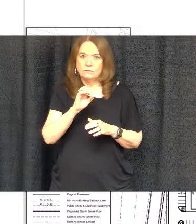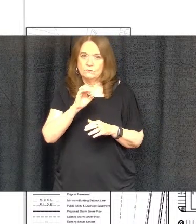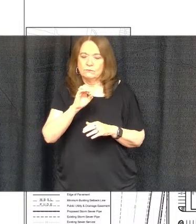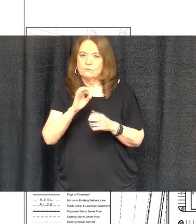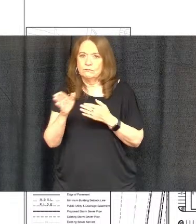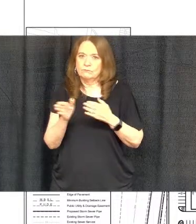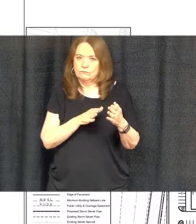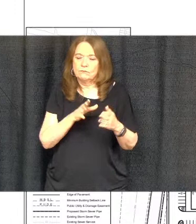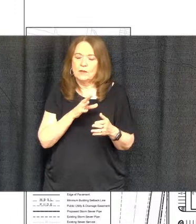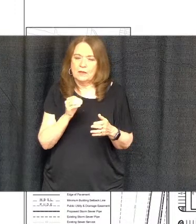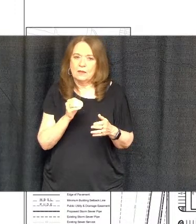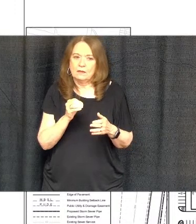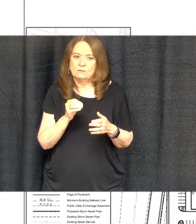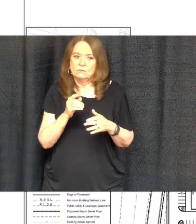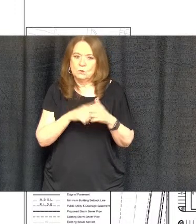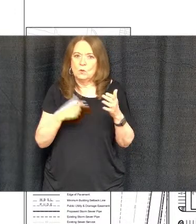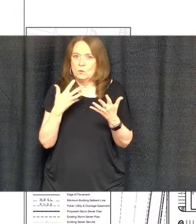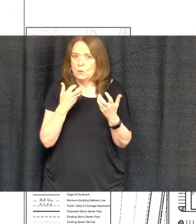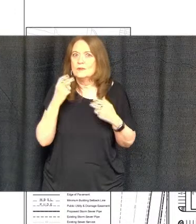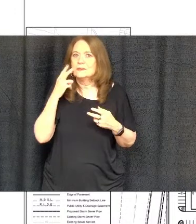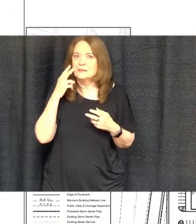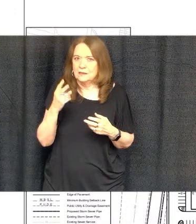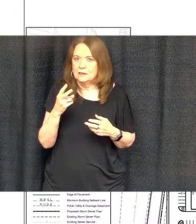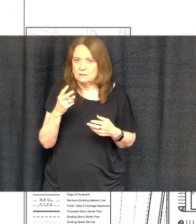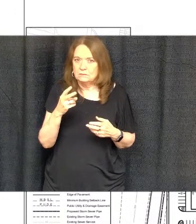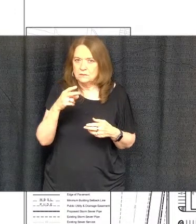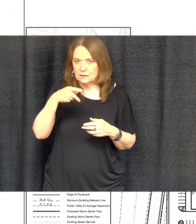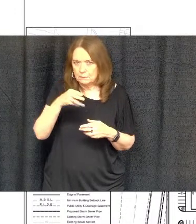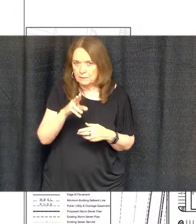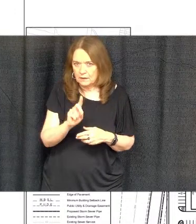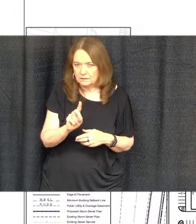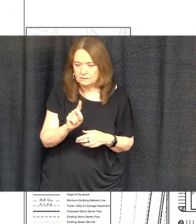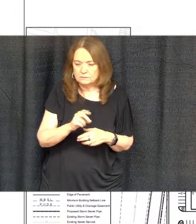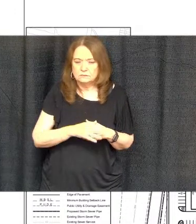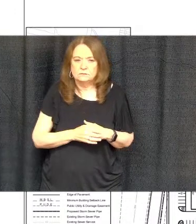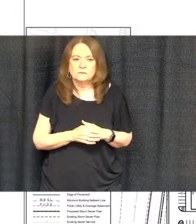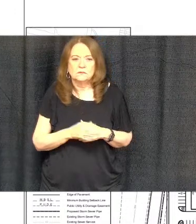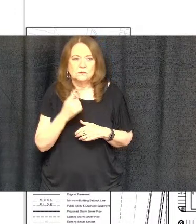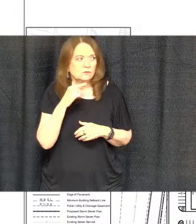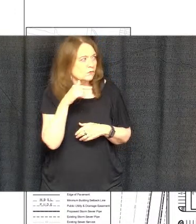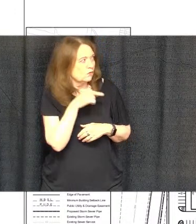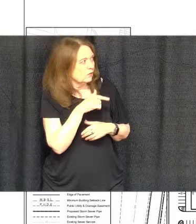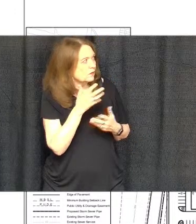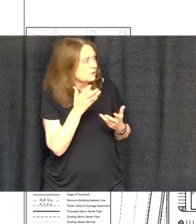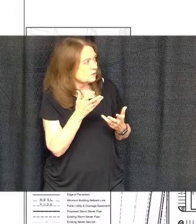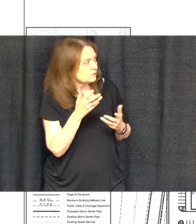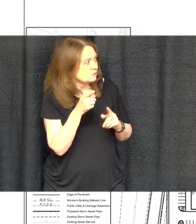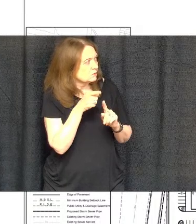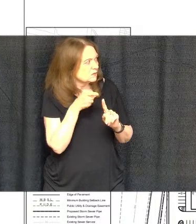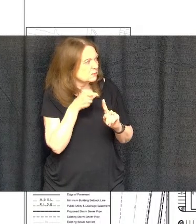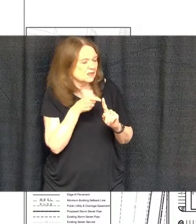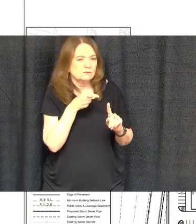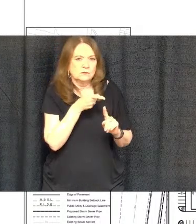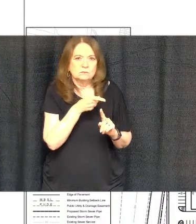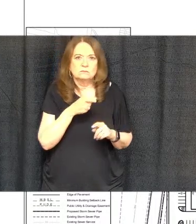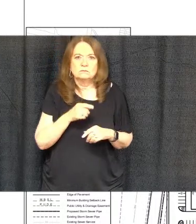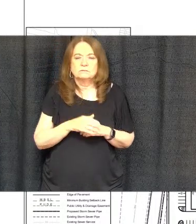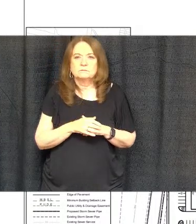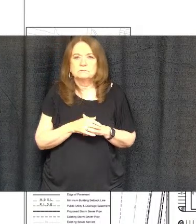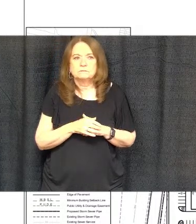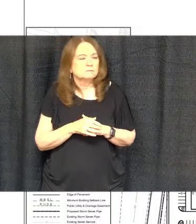meets what we want to see in a plan development for this nature. I'll get into the specifics of it in a